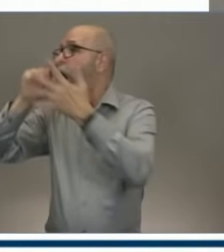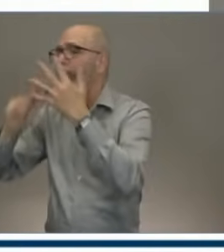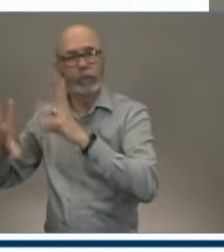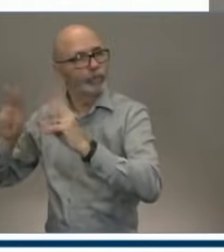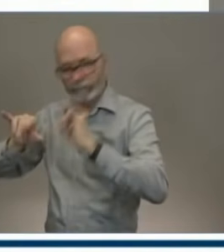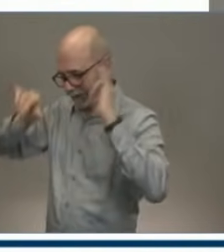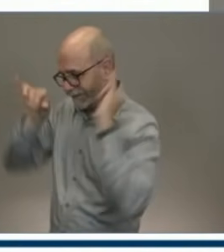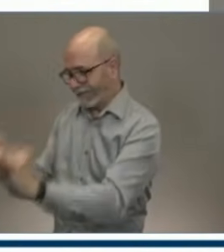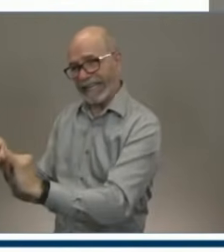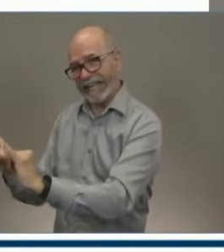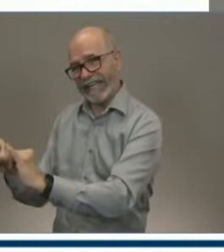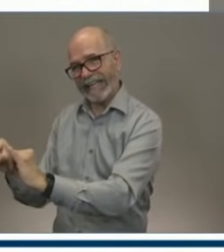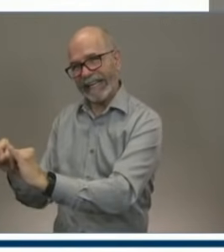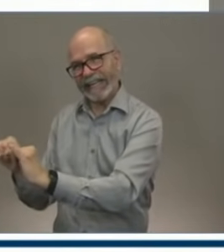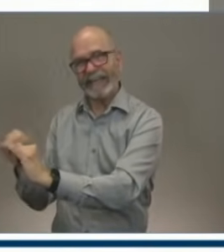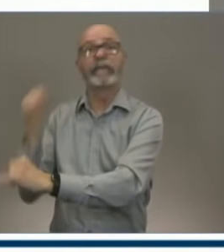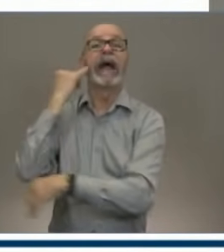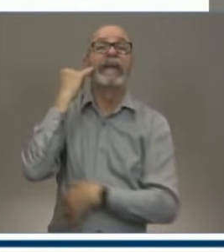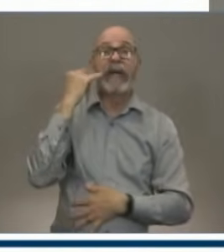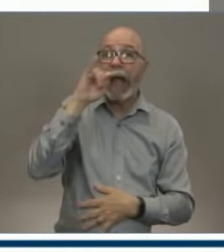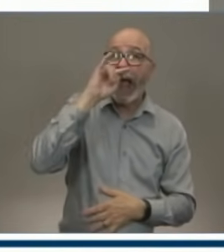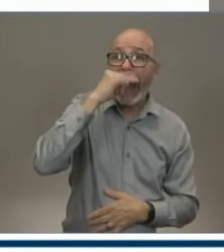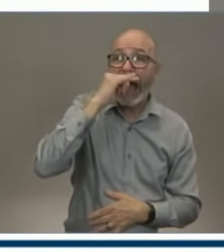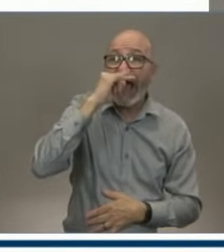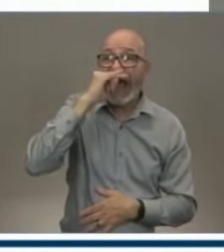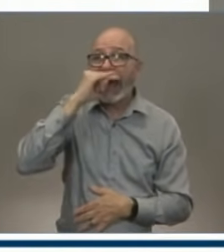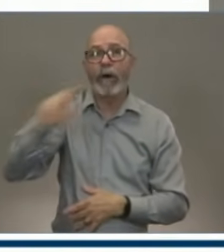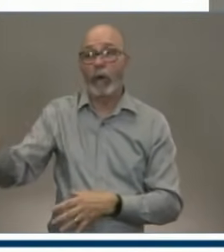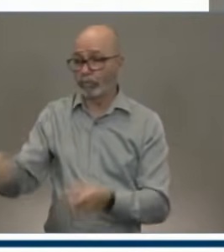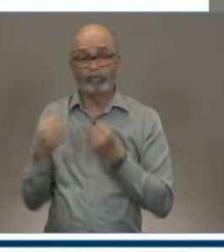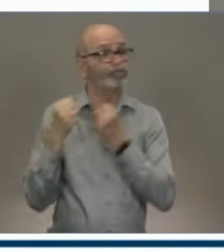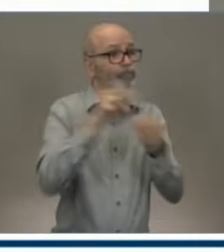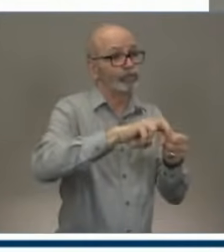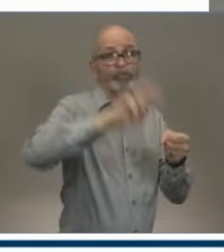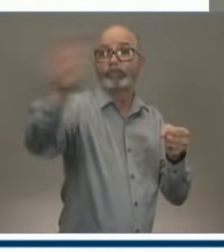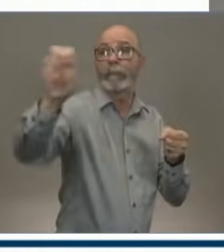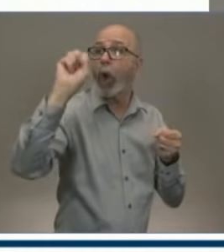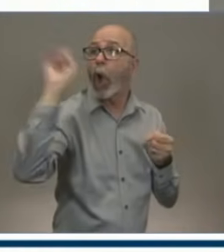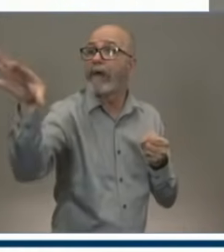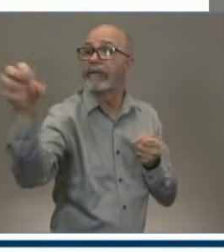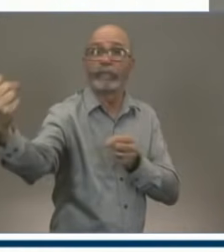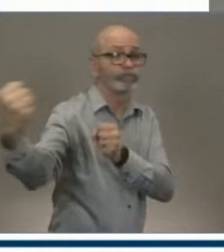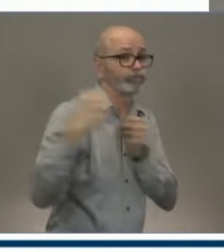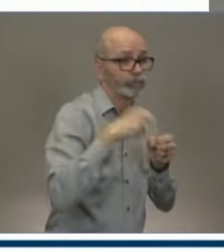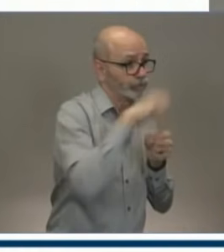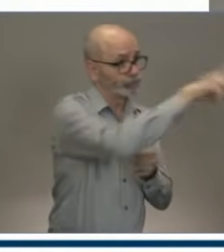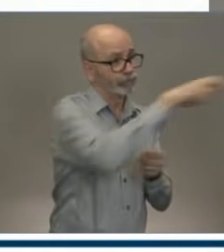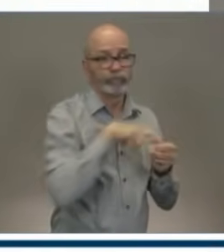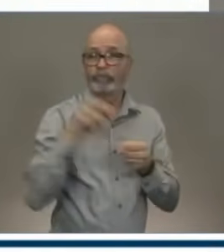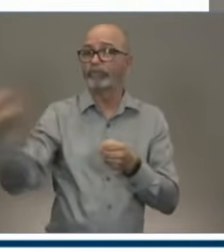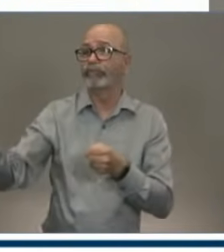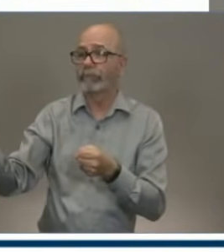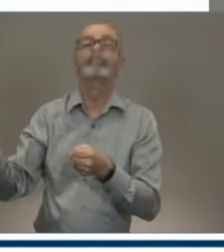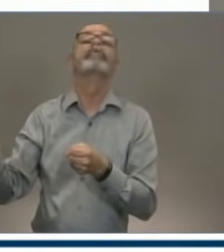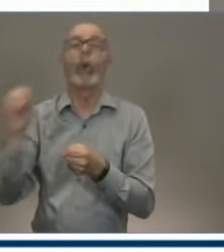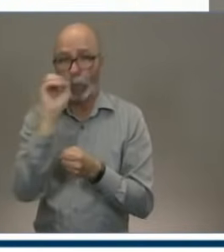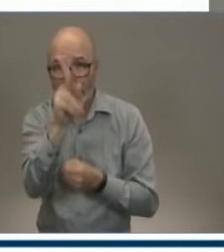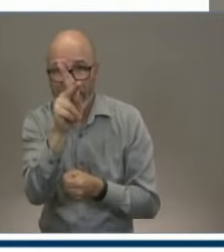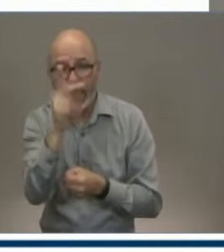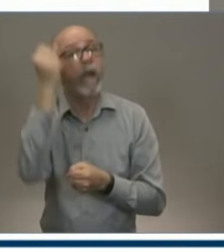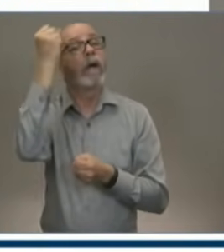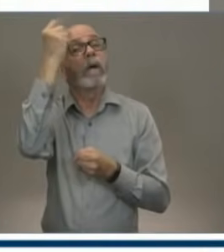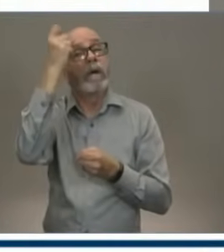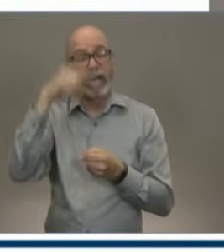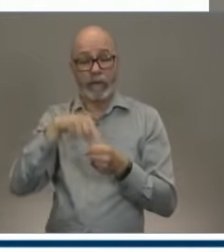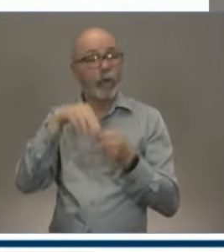off at the rink, but they can't go into the rink themselves. Things like that. And that modified self-isolation must